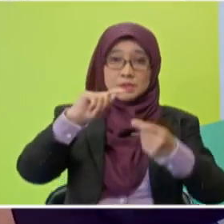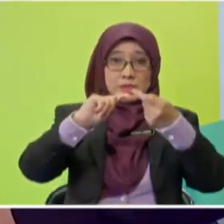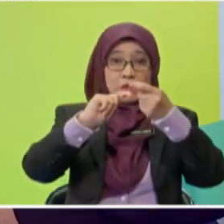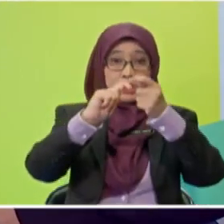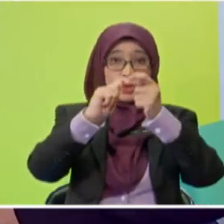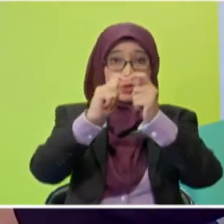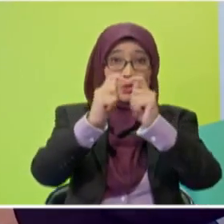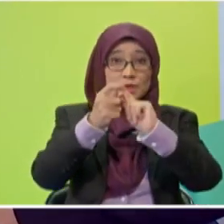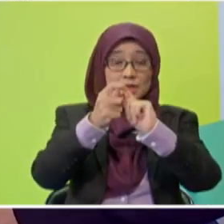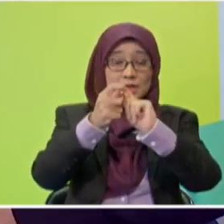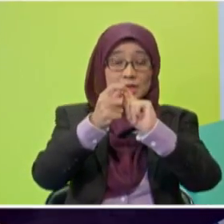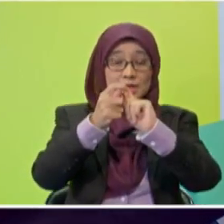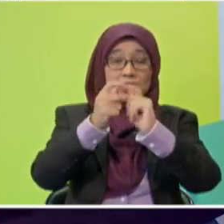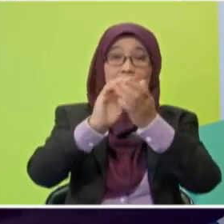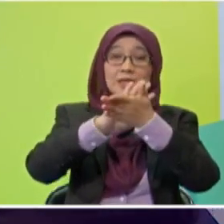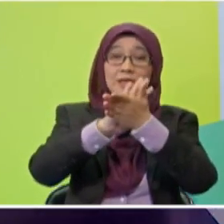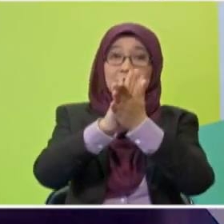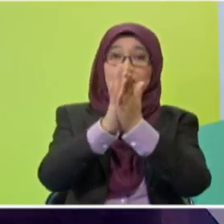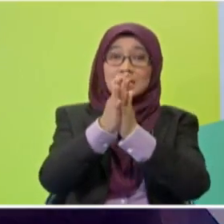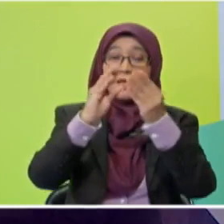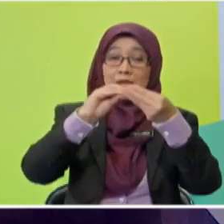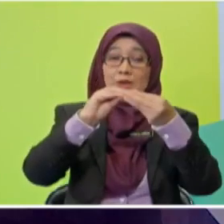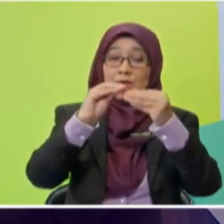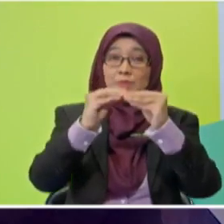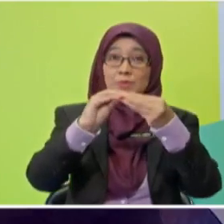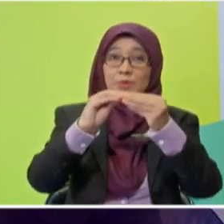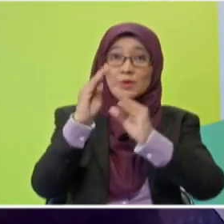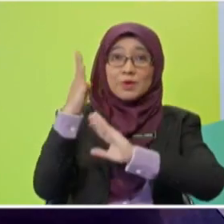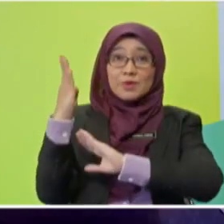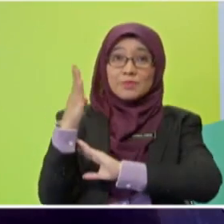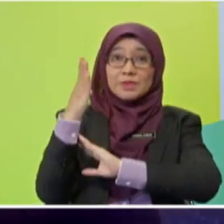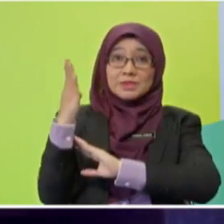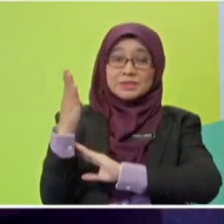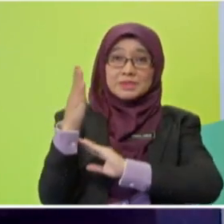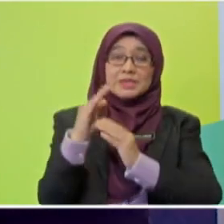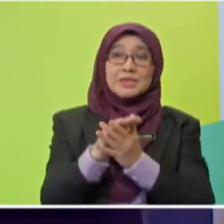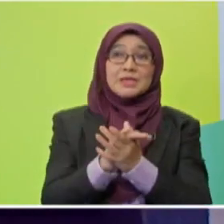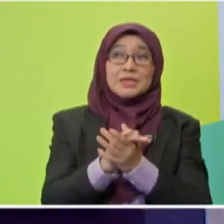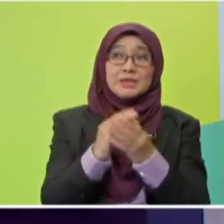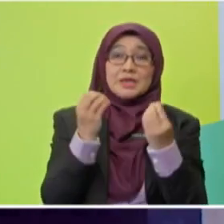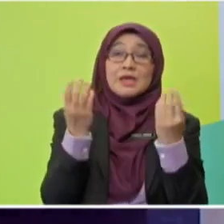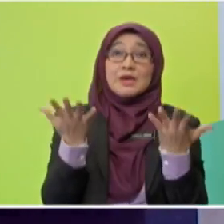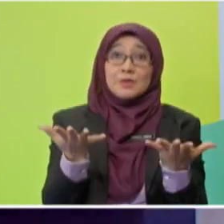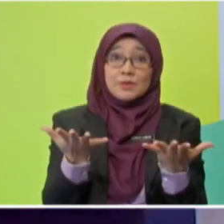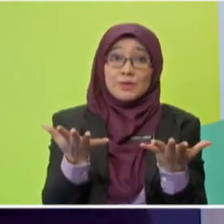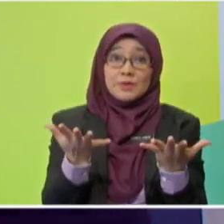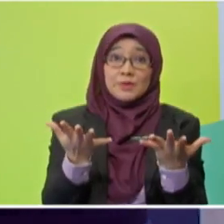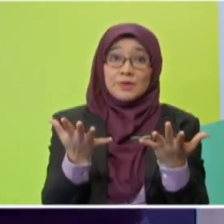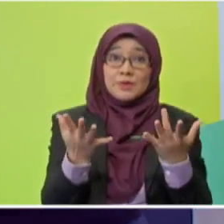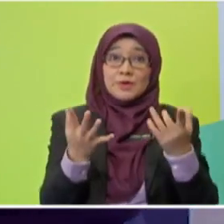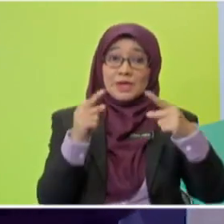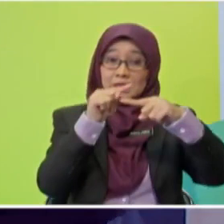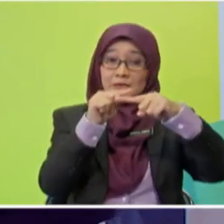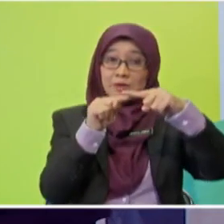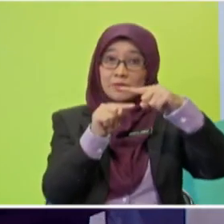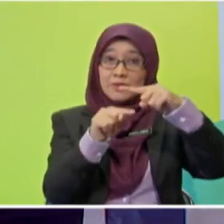Times number. 10 times 100. Whole number. Yes. Okay. So you can times by 10. Okay. You can change it to whole number, that is